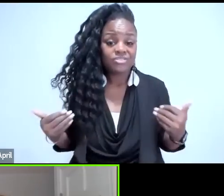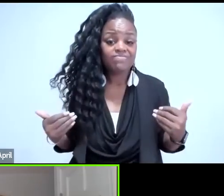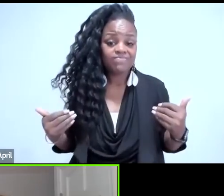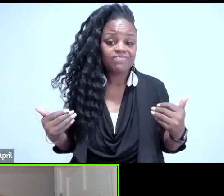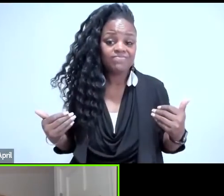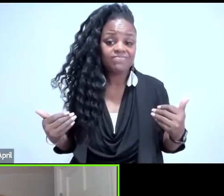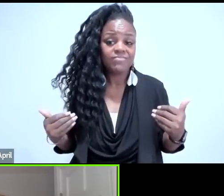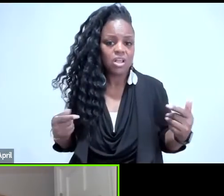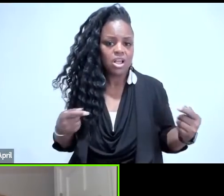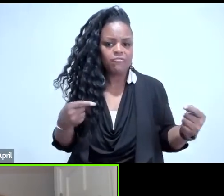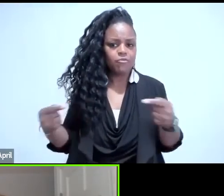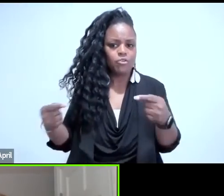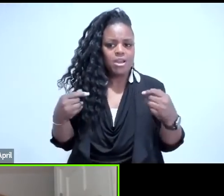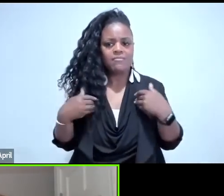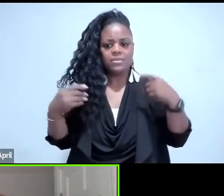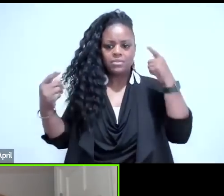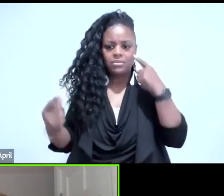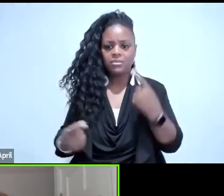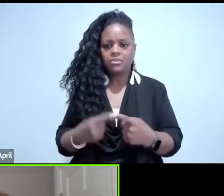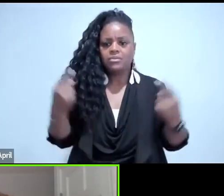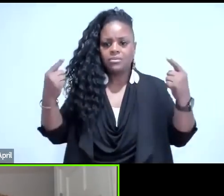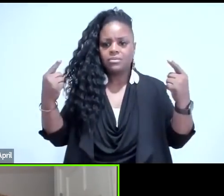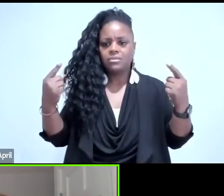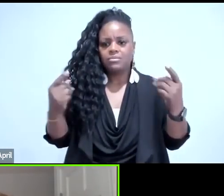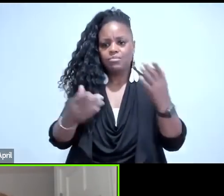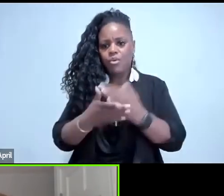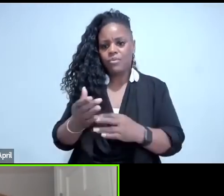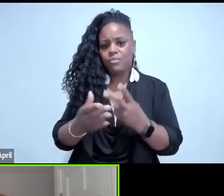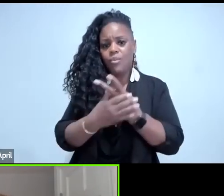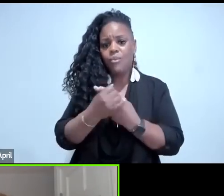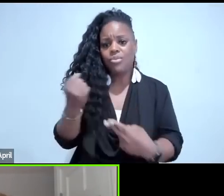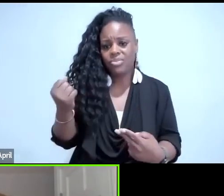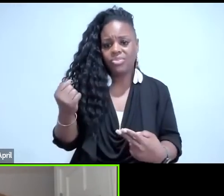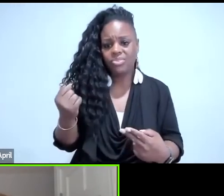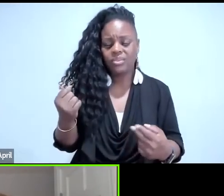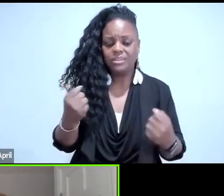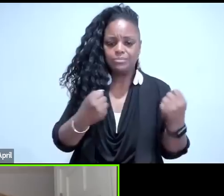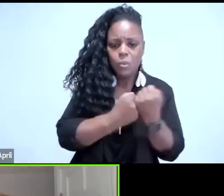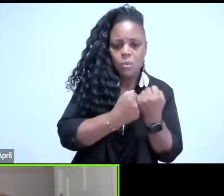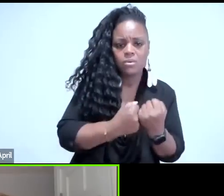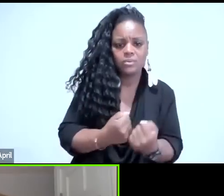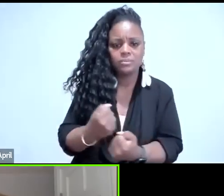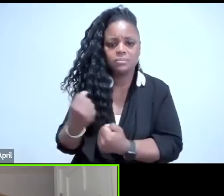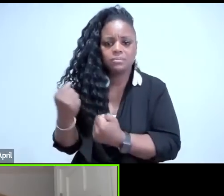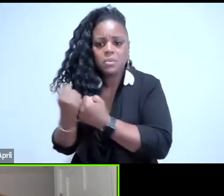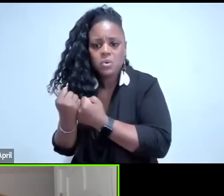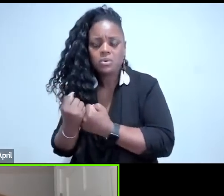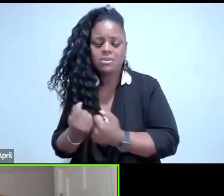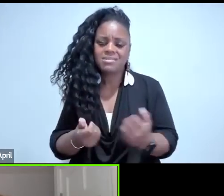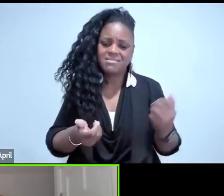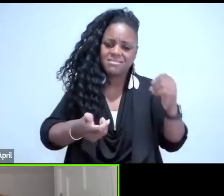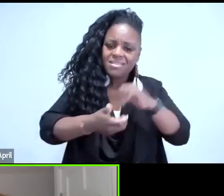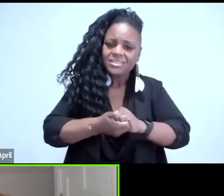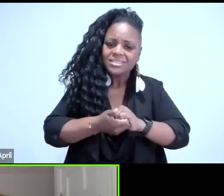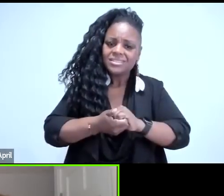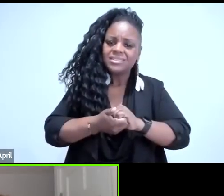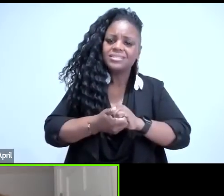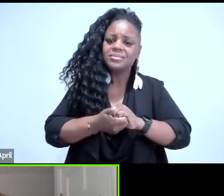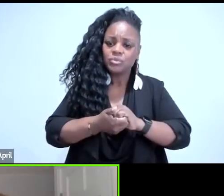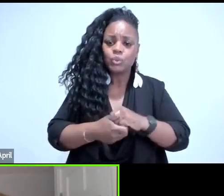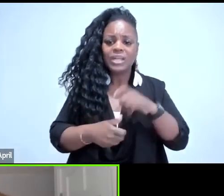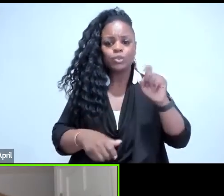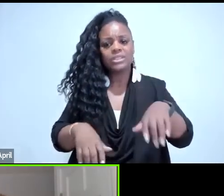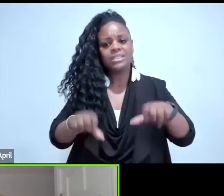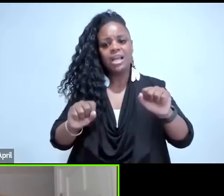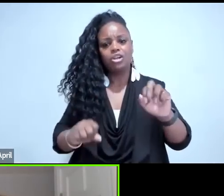consolidate what it won. We need to be able to take risks now. We need to stay together. We need to not